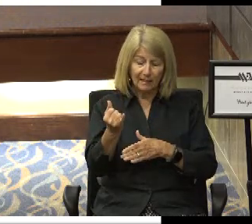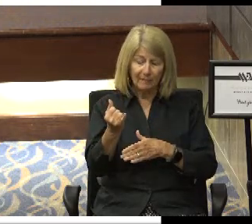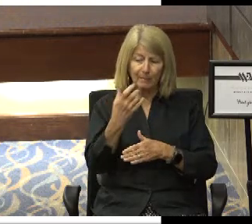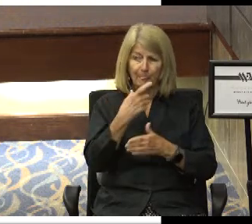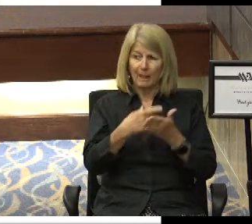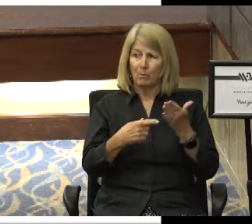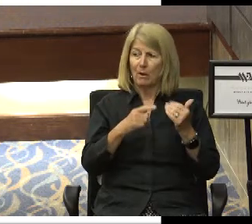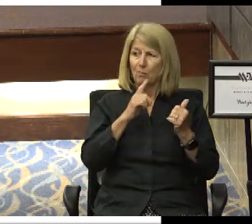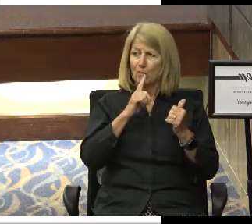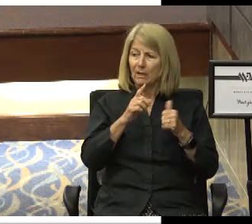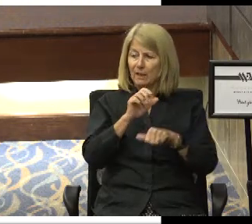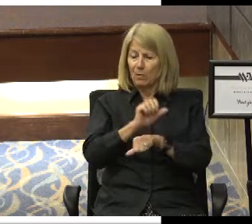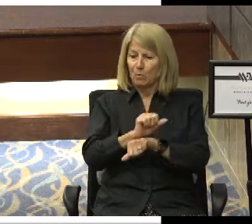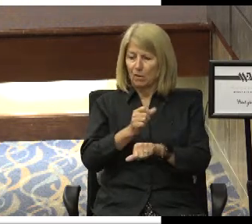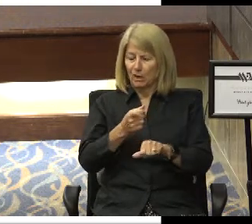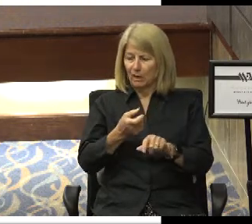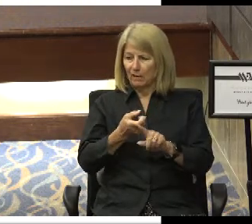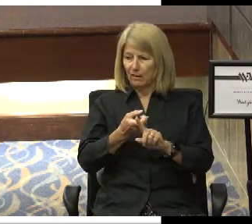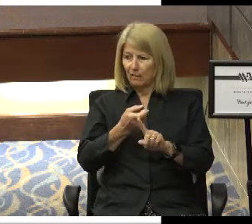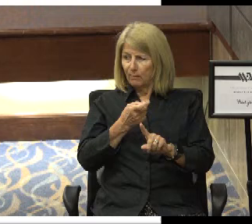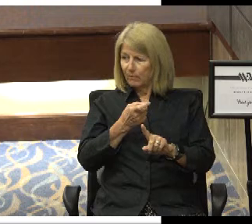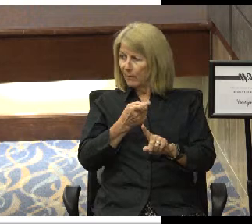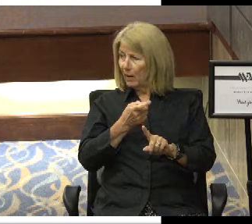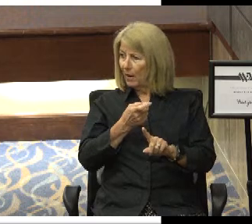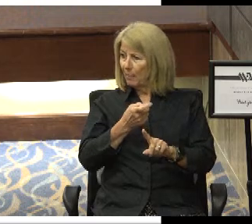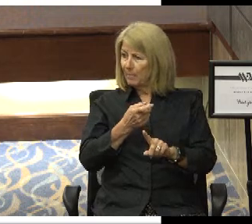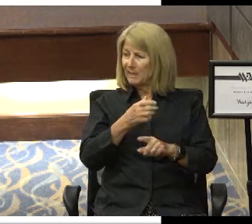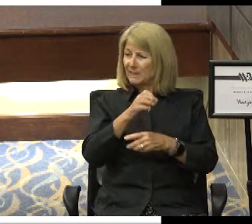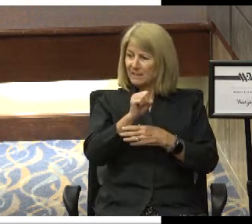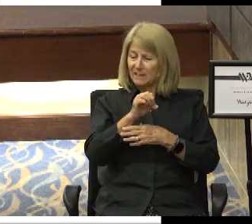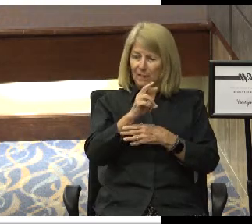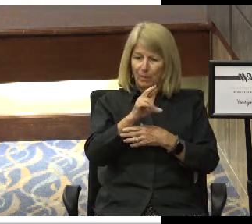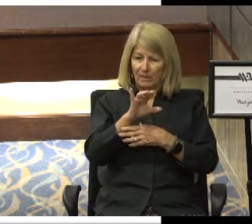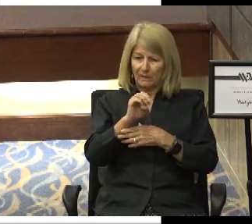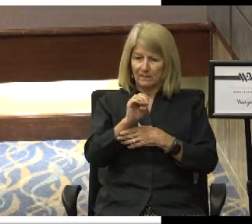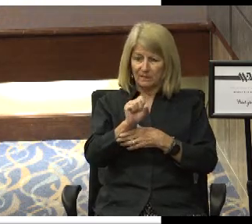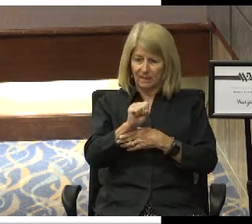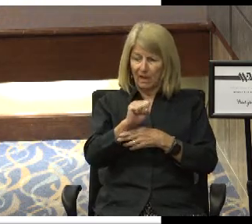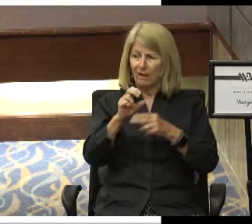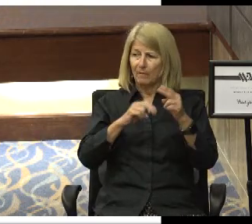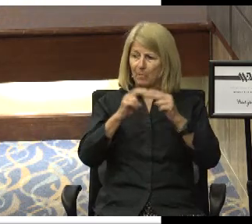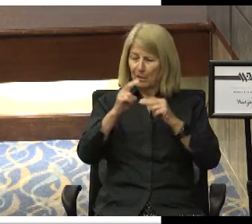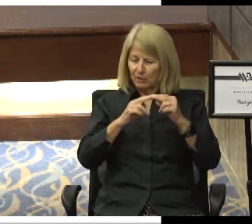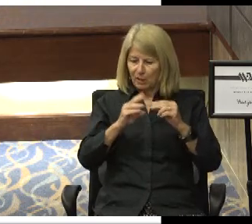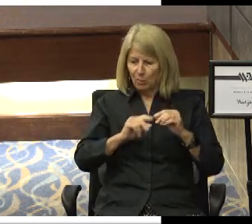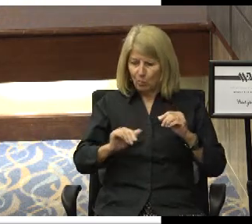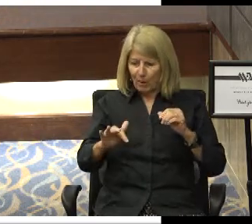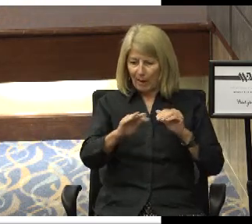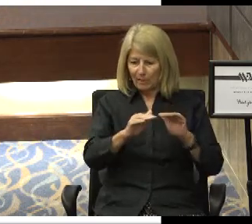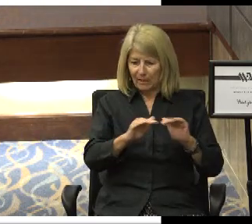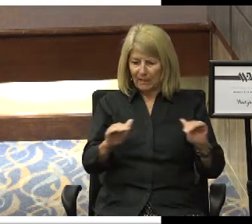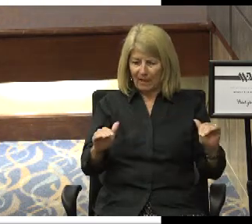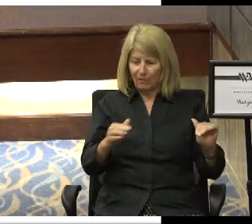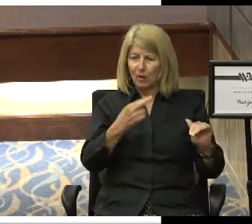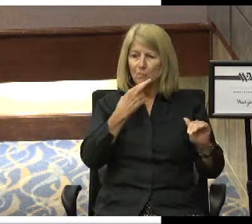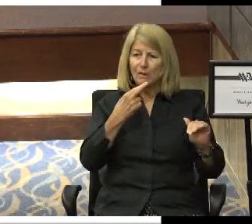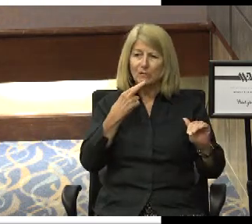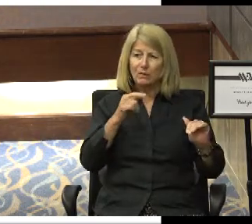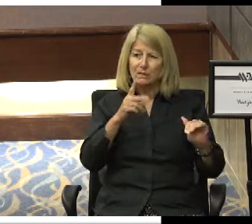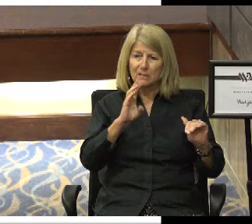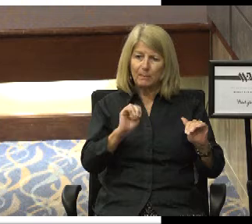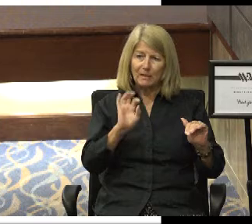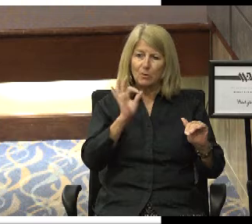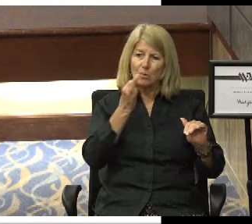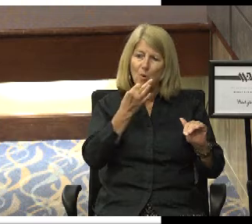really working off what looks to be a series of buildings. Obviously ground level restaurant and retail space, again, cool lighting,